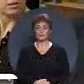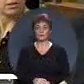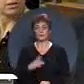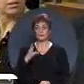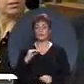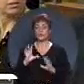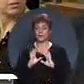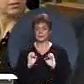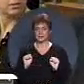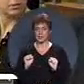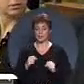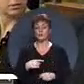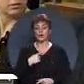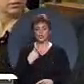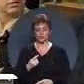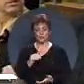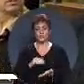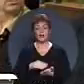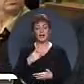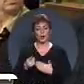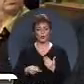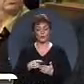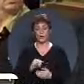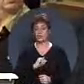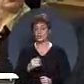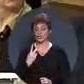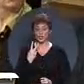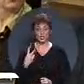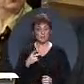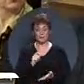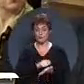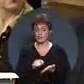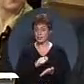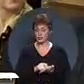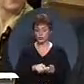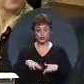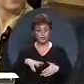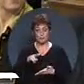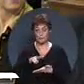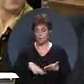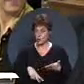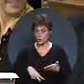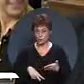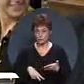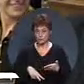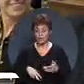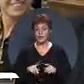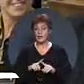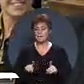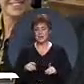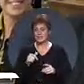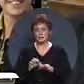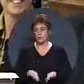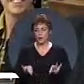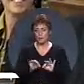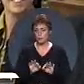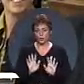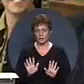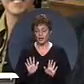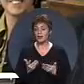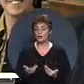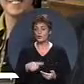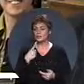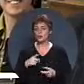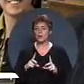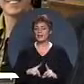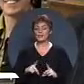have never seen the memo and I've never read the memo, but it's quite incidental. What this member is talking about is whether the